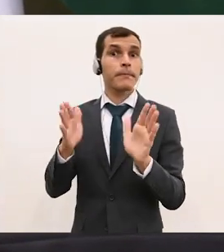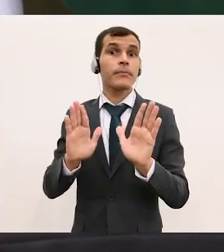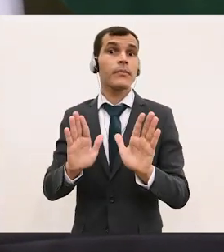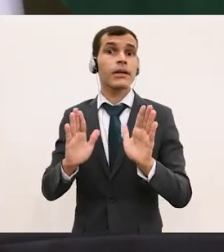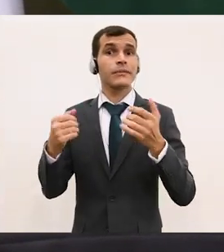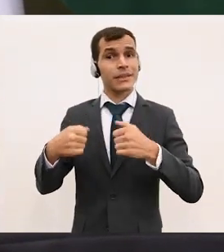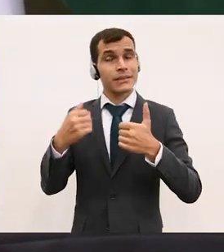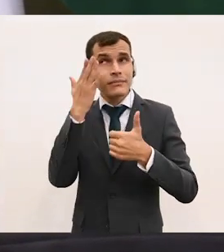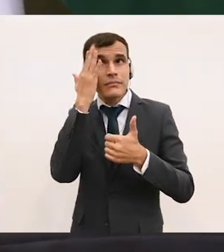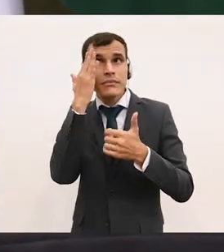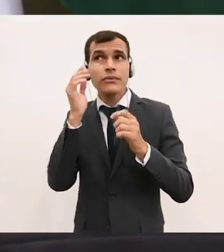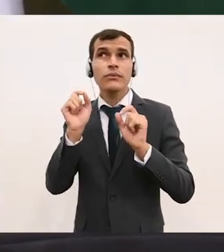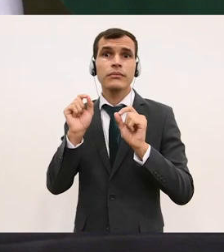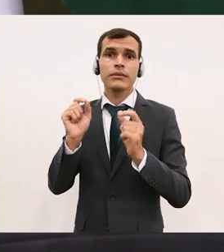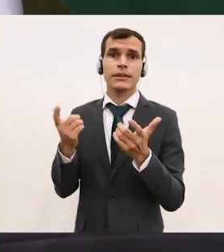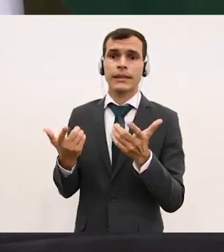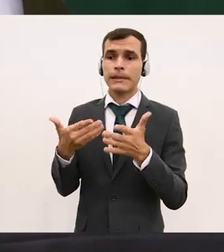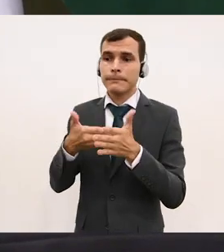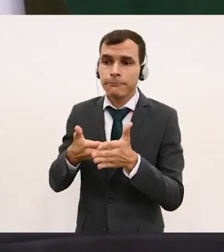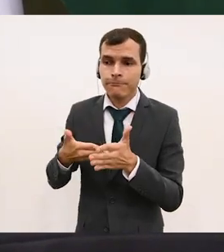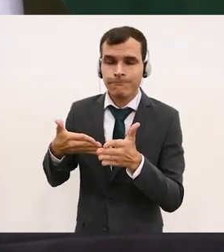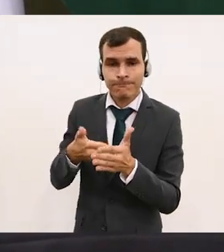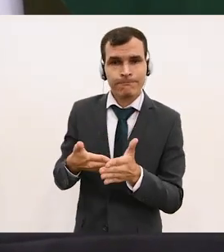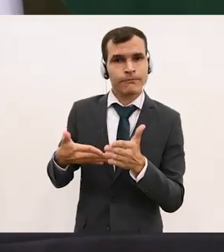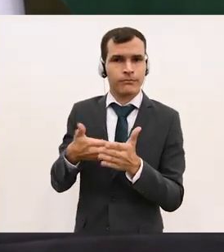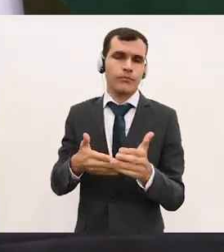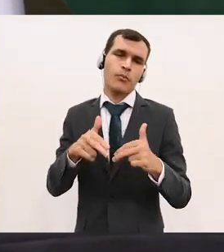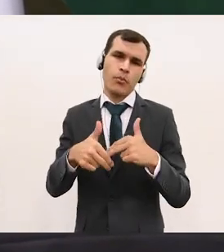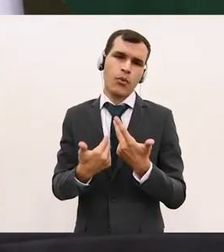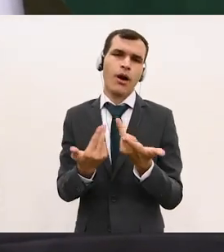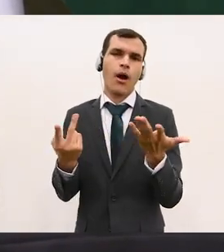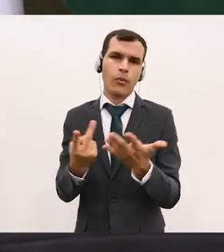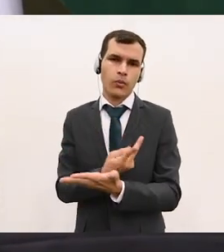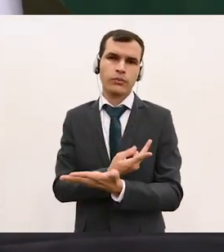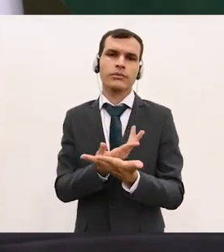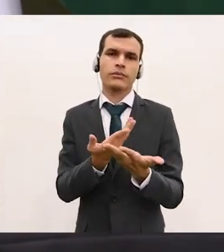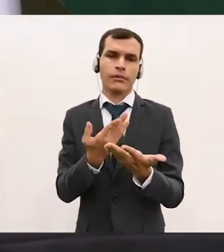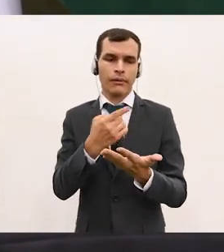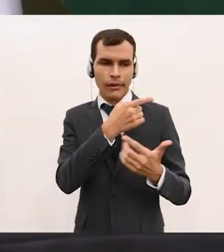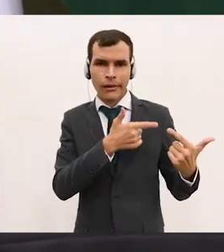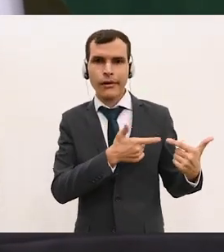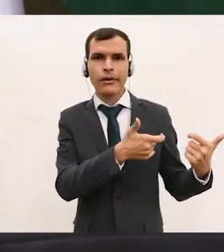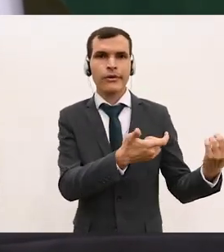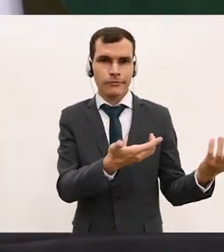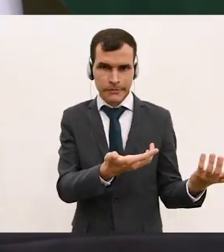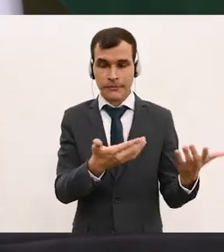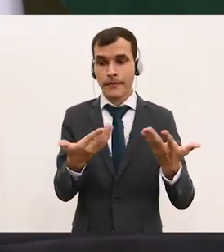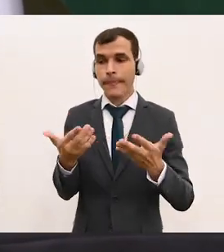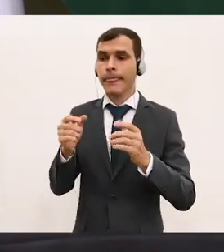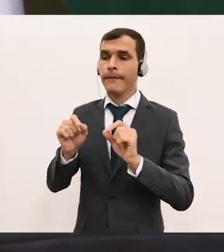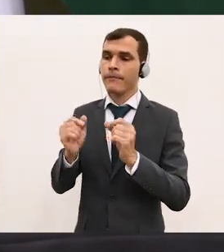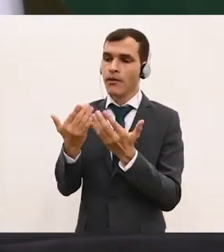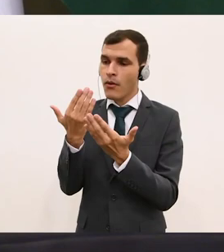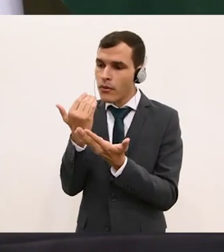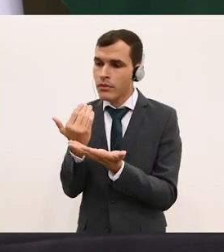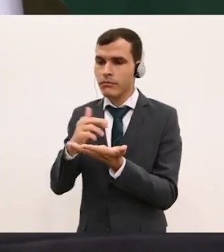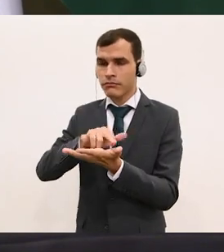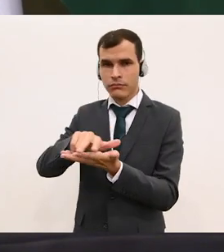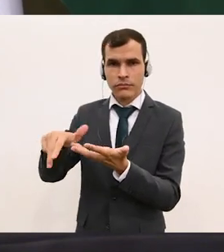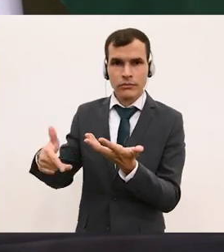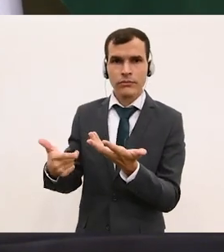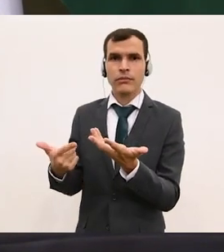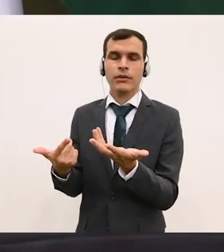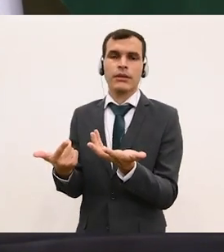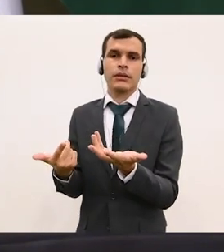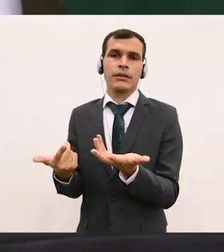in order that food and fertilizer can maybe exceptionally be allowed to flow because it's so critical. If